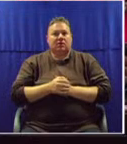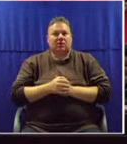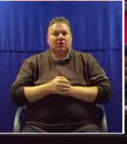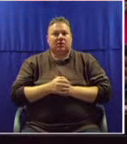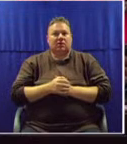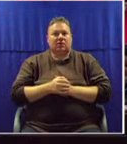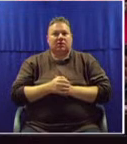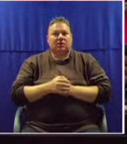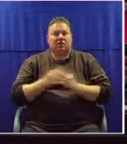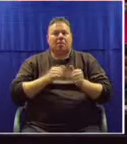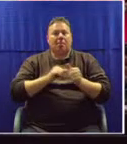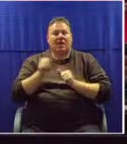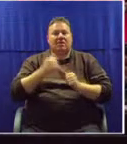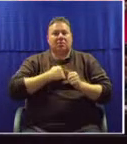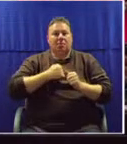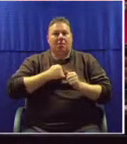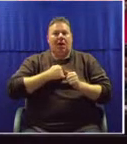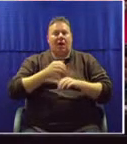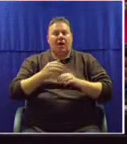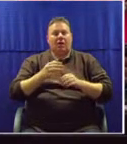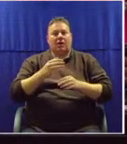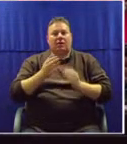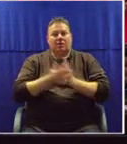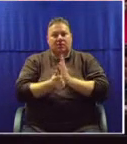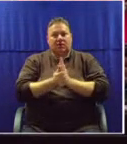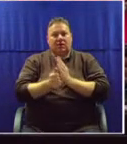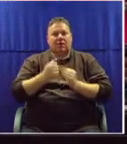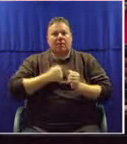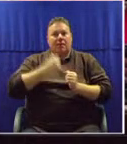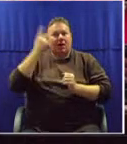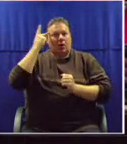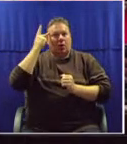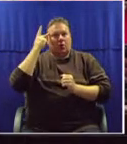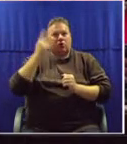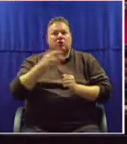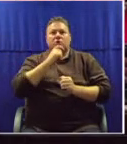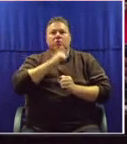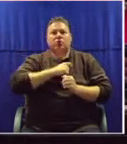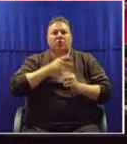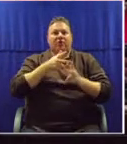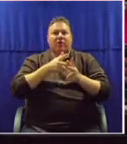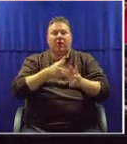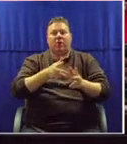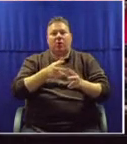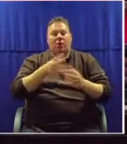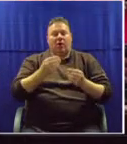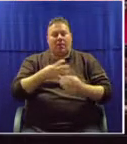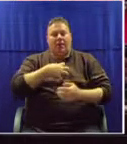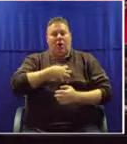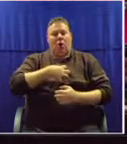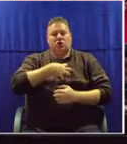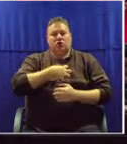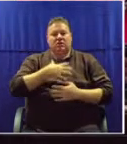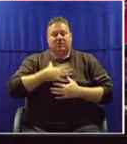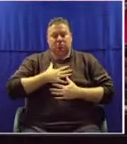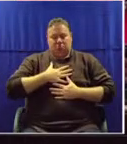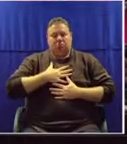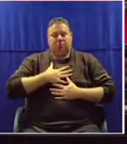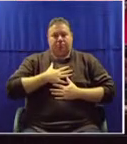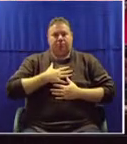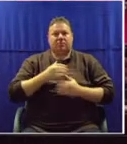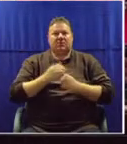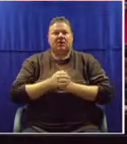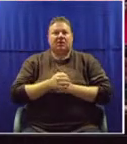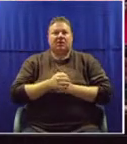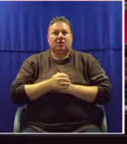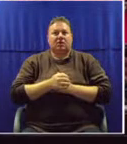best of my ability, my knowledge, and true to the dictates of my conscience. Do justice to all, devote